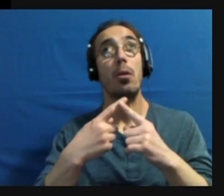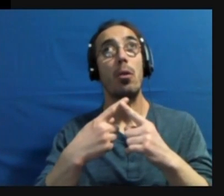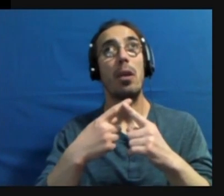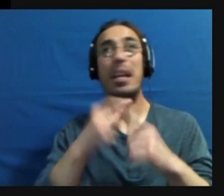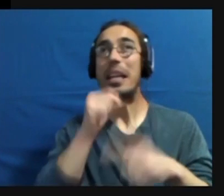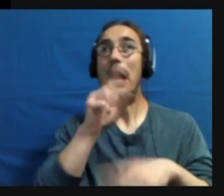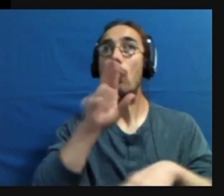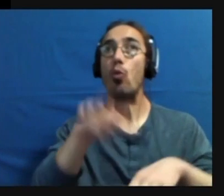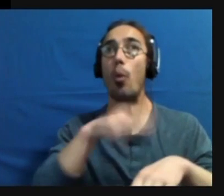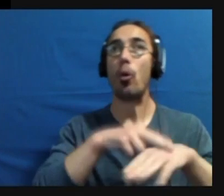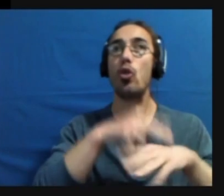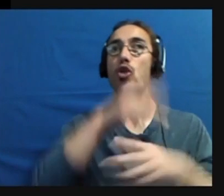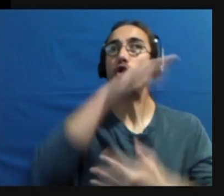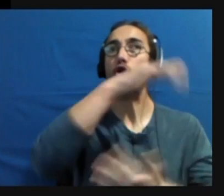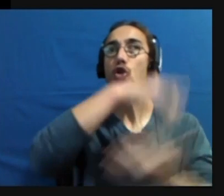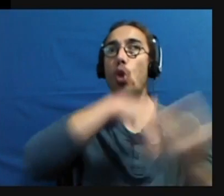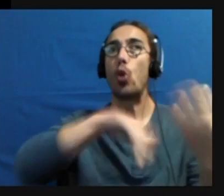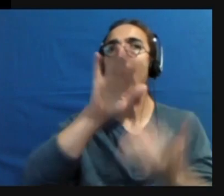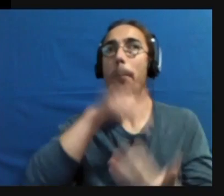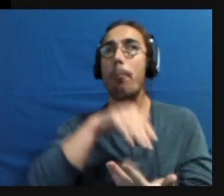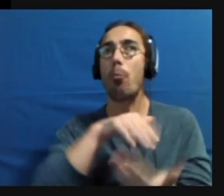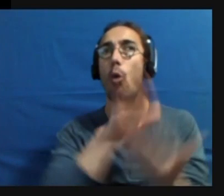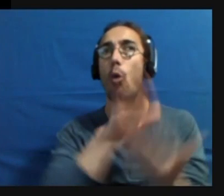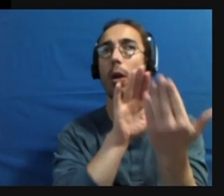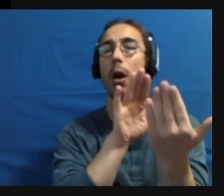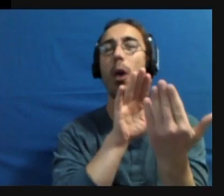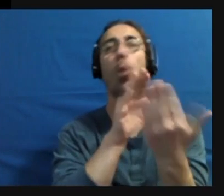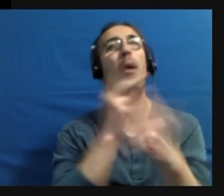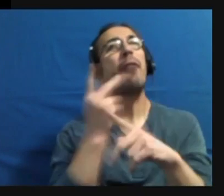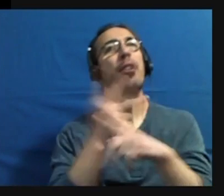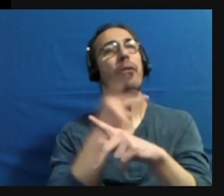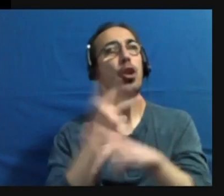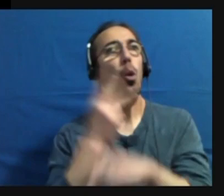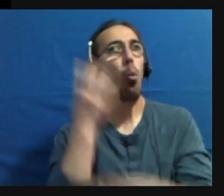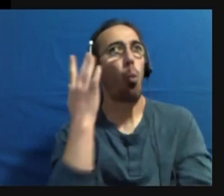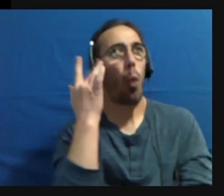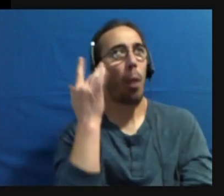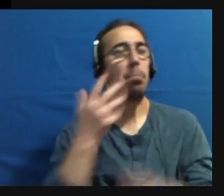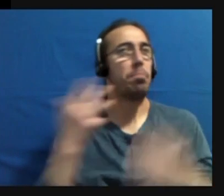abnormal social approach, well, we need to look at why that might be.